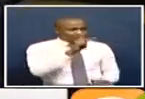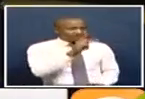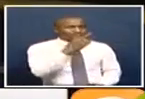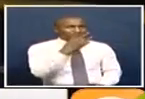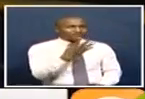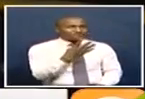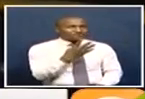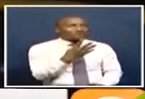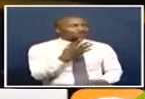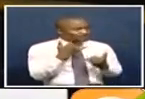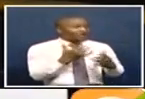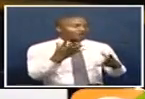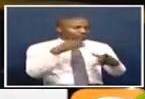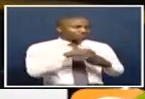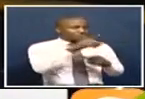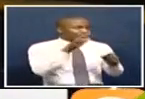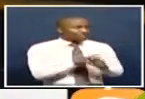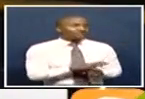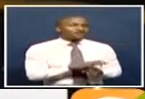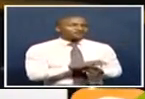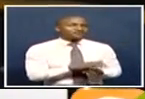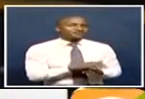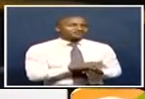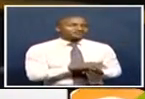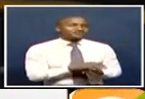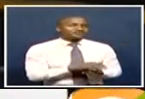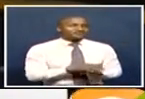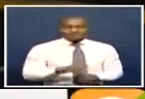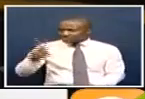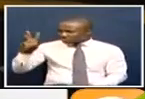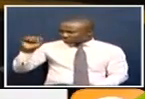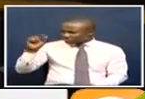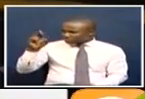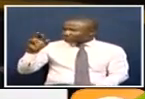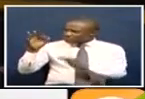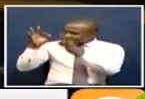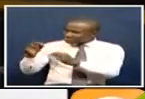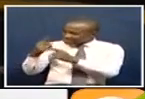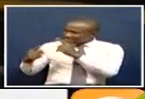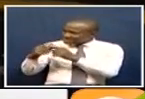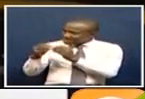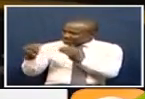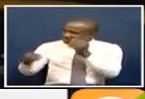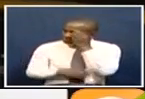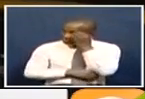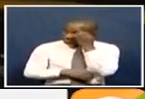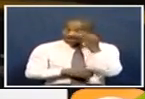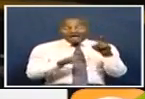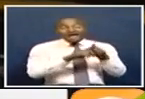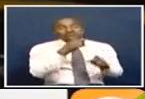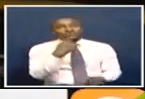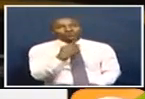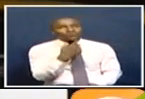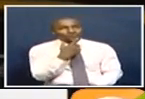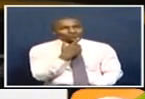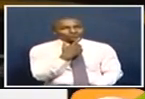now we have accepted you. But Waiguru was at the Treasury for many years. As who? What do you mean